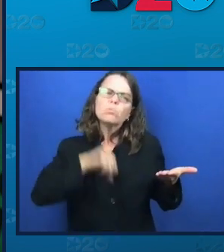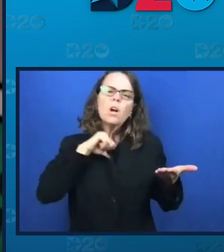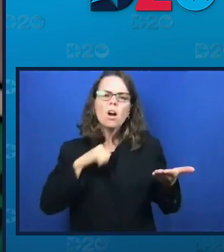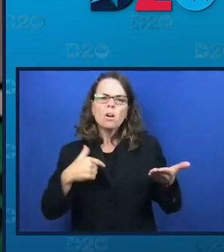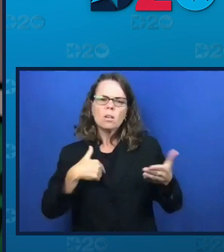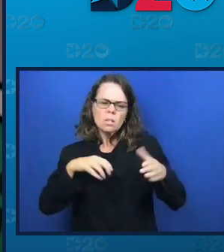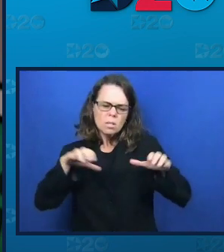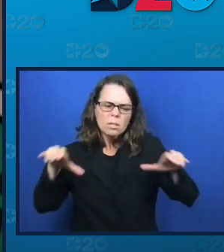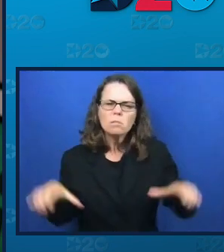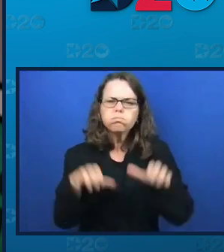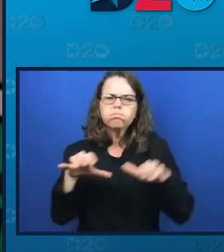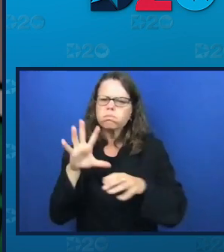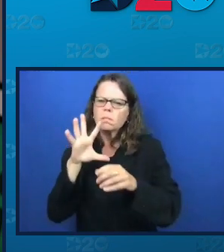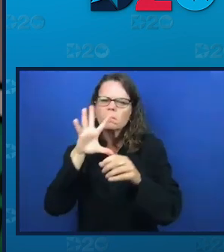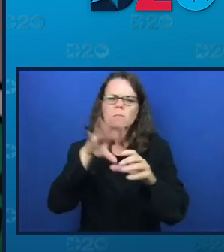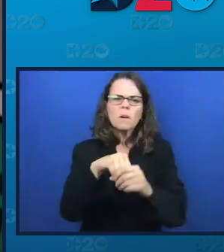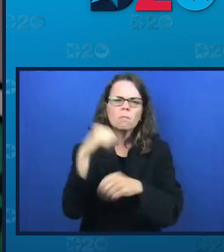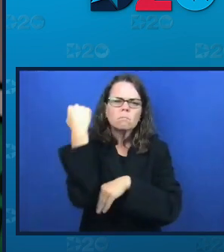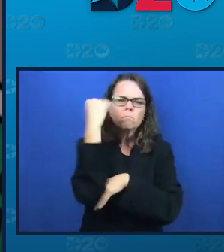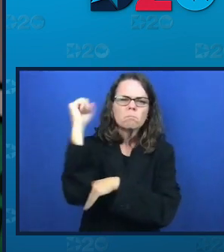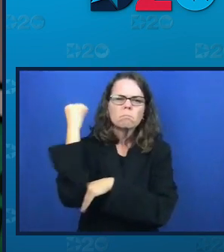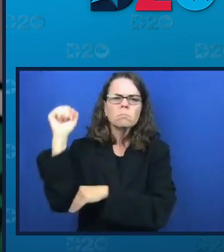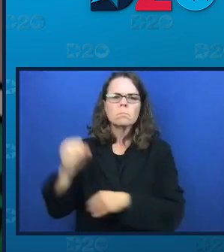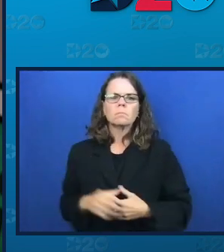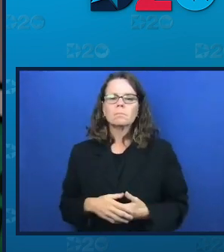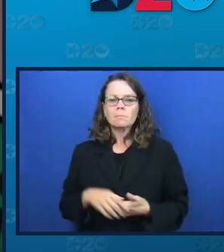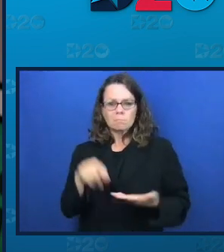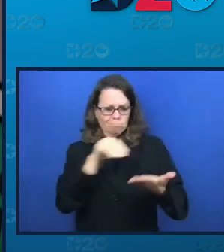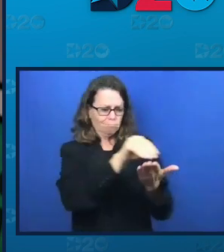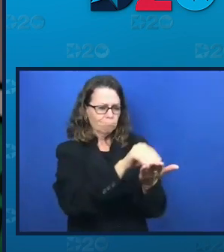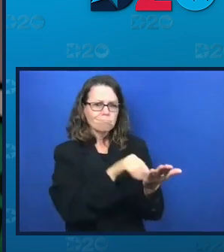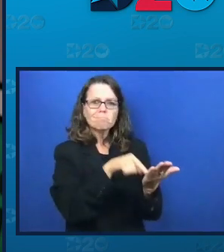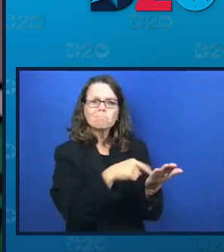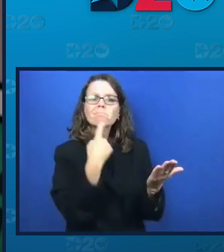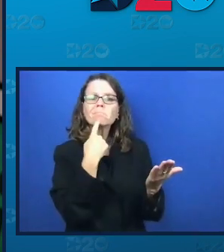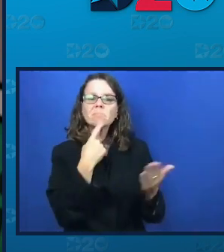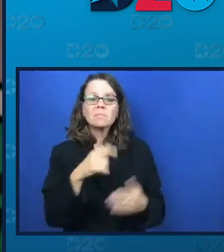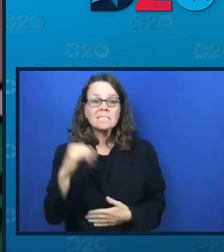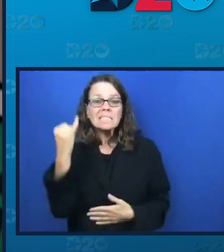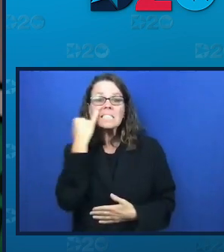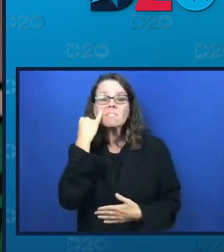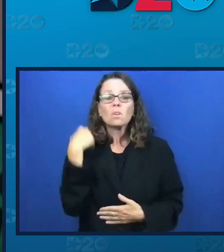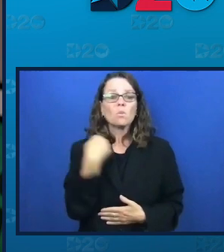we fail to exercise our right to vote, we can